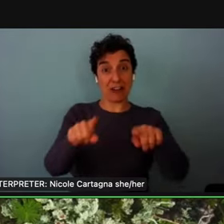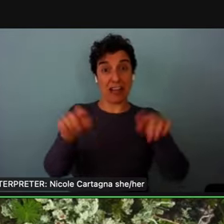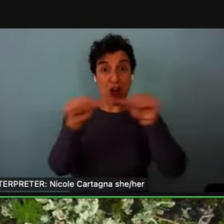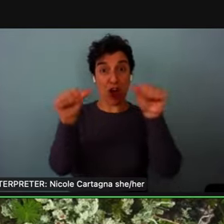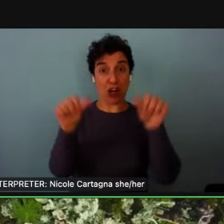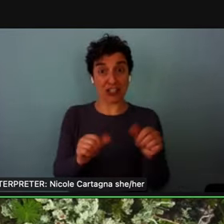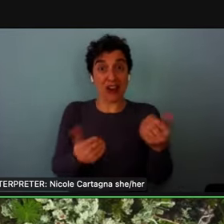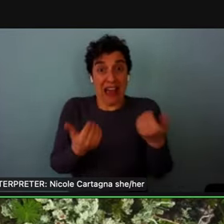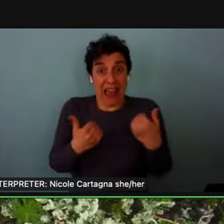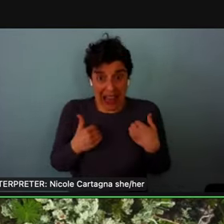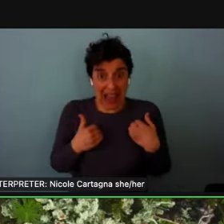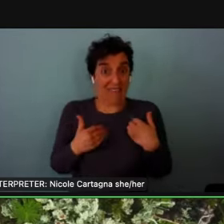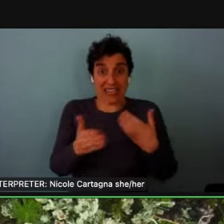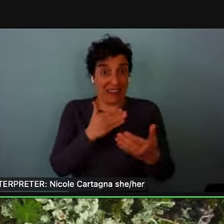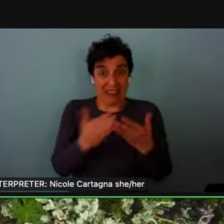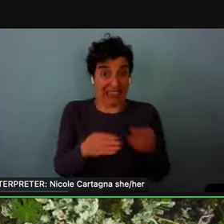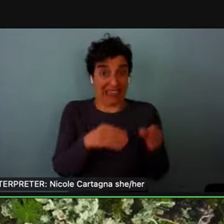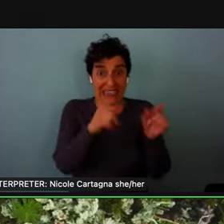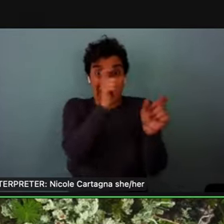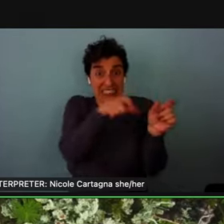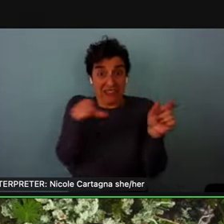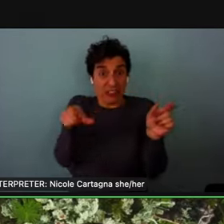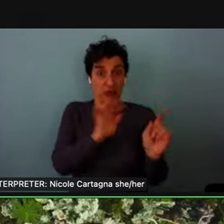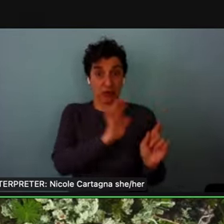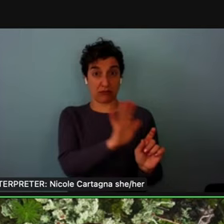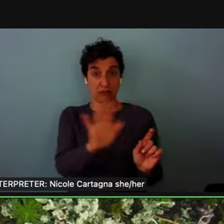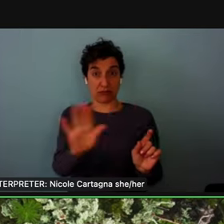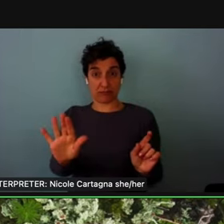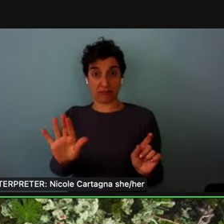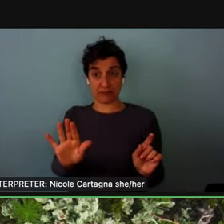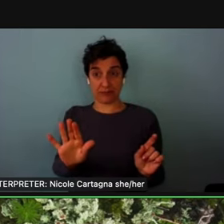even in individual participants.